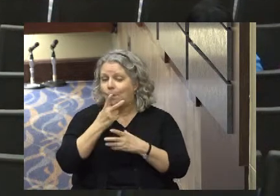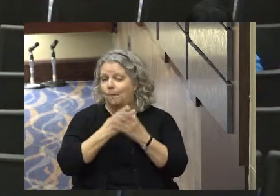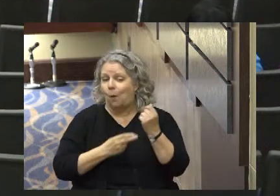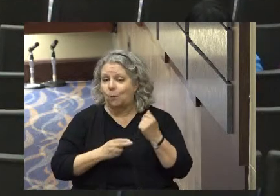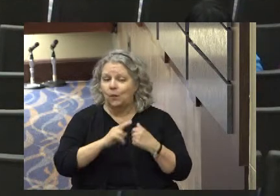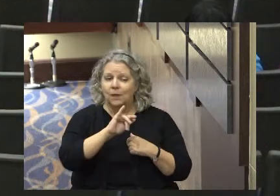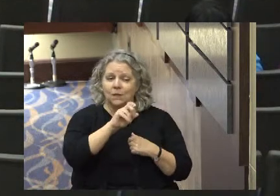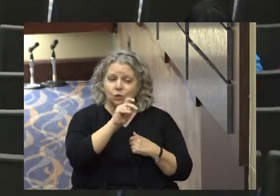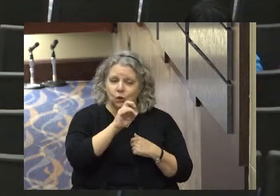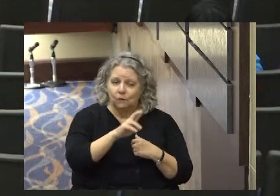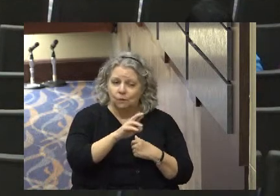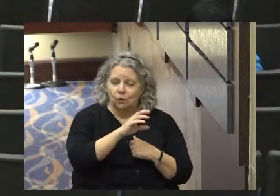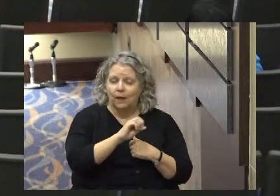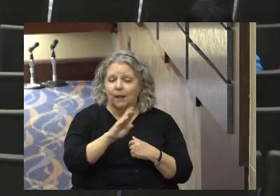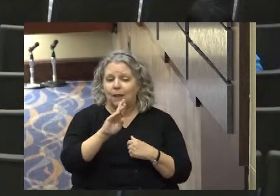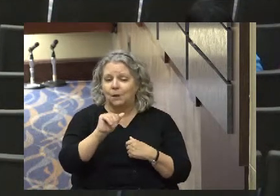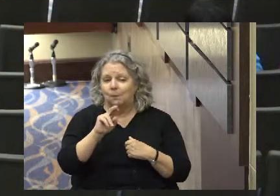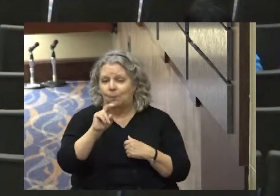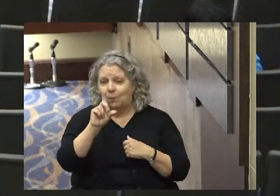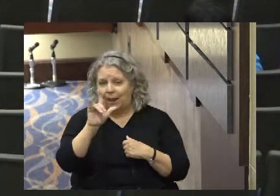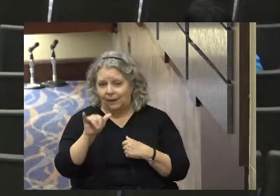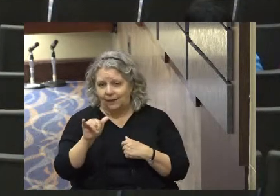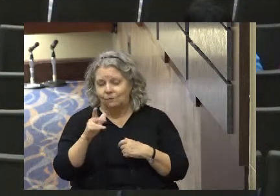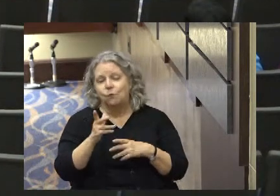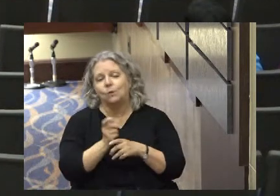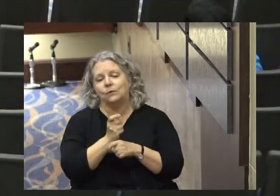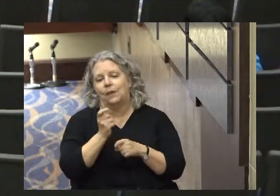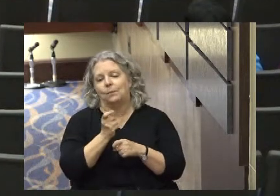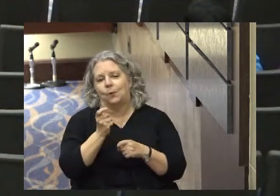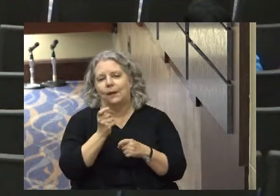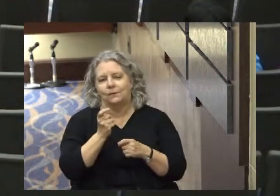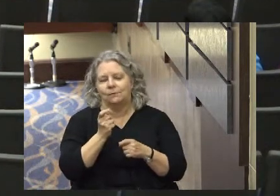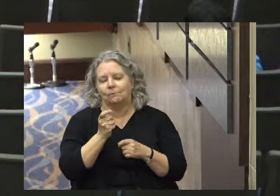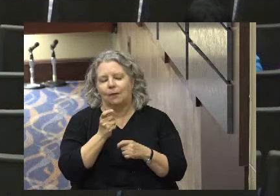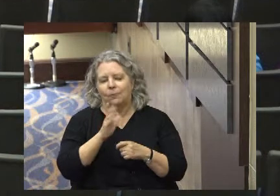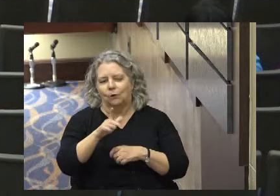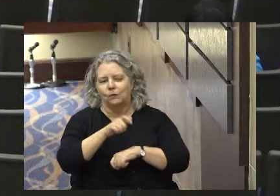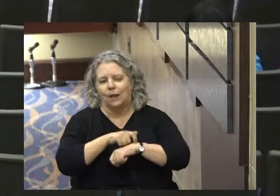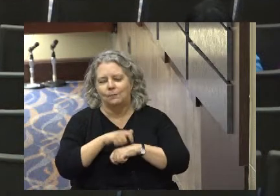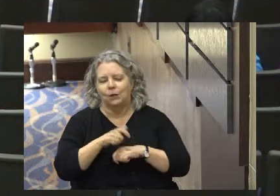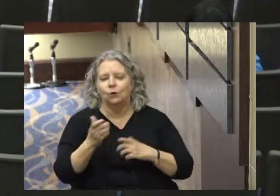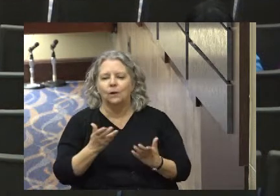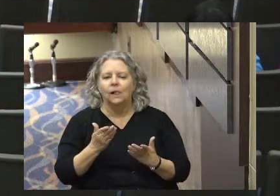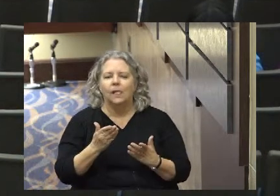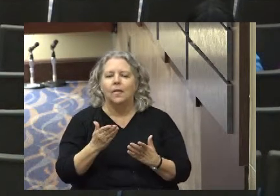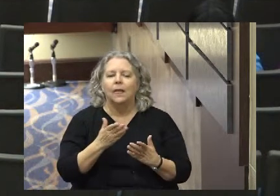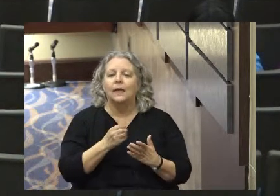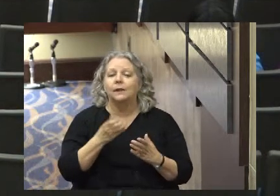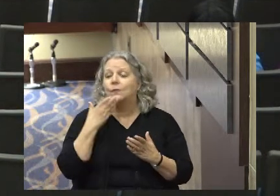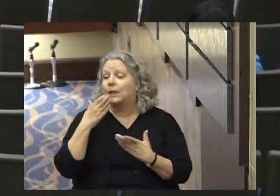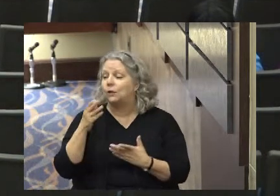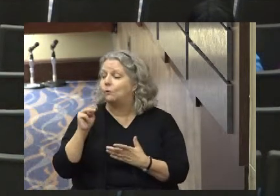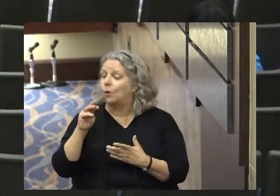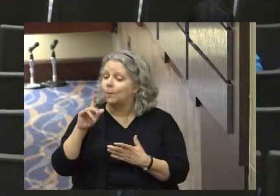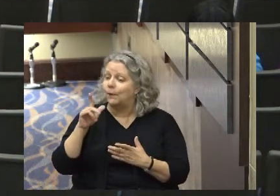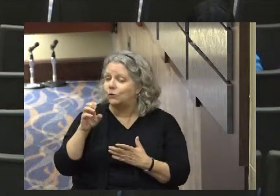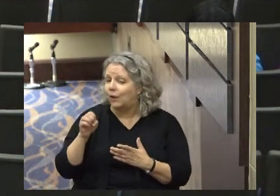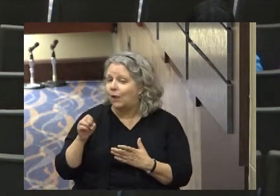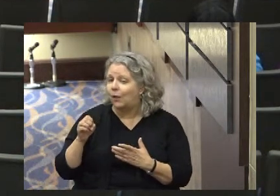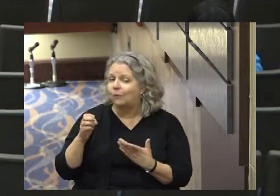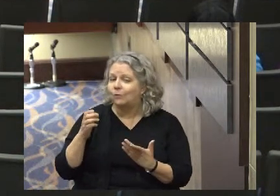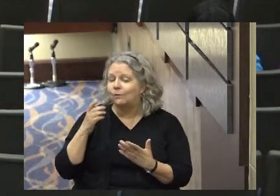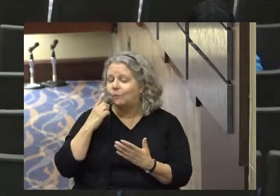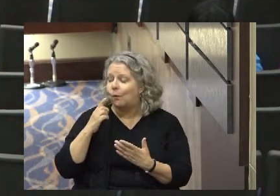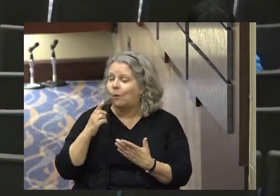celebrate the anniversary. Afterwards, thanks to Michelle for helping coordinate. celebrating. We didn't have cake for Jennifer, but we're going to celebrate